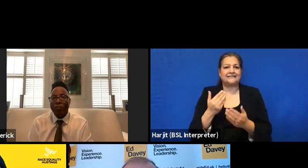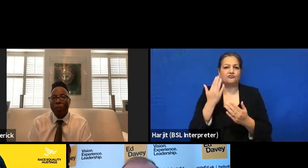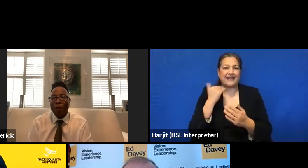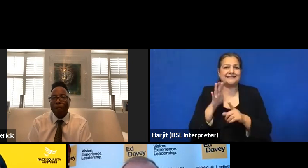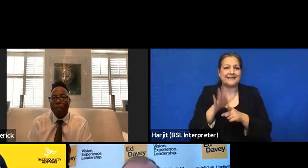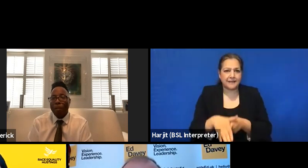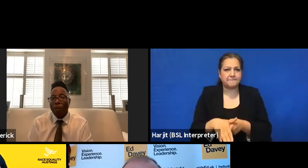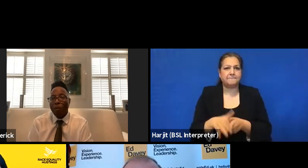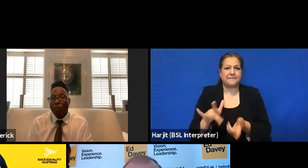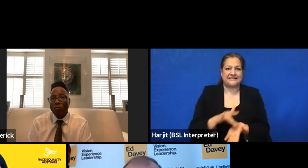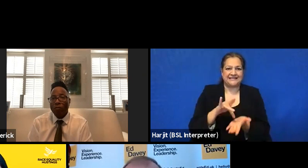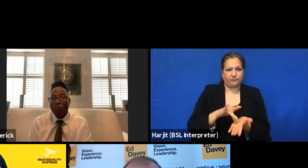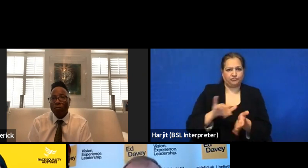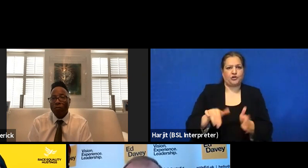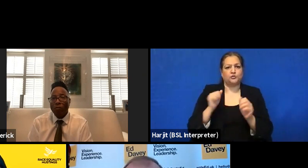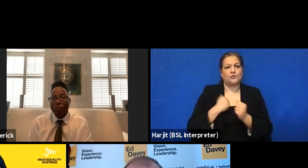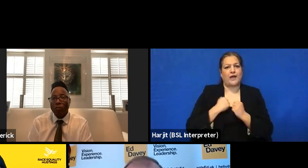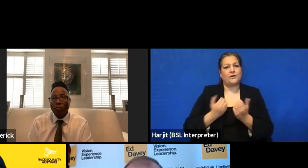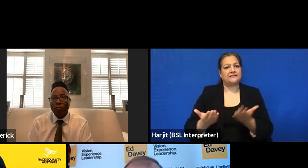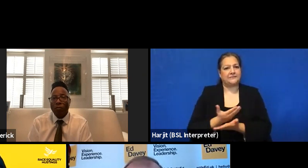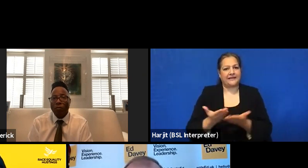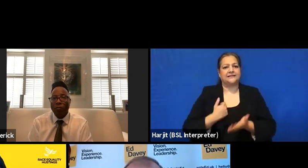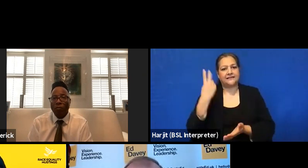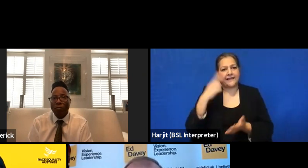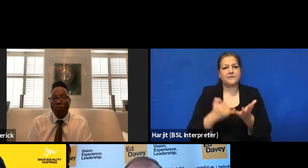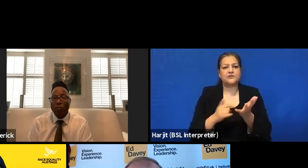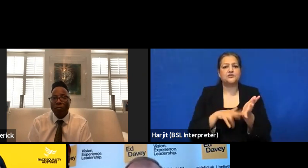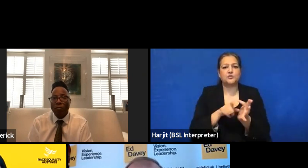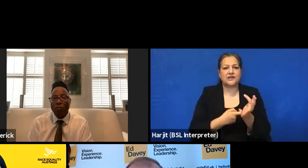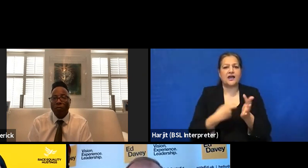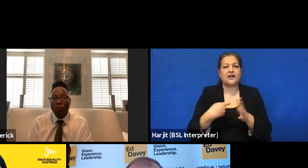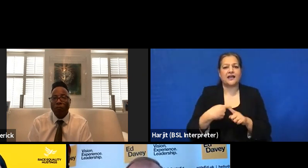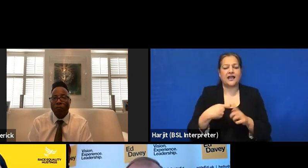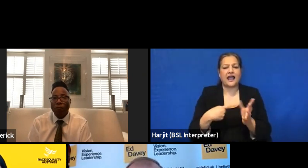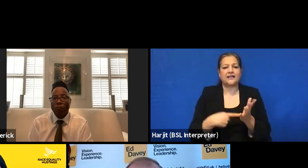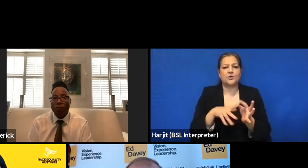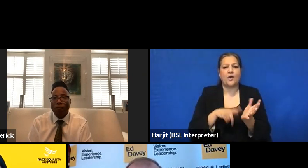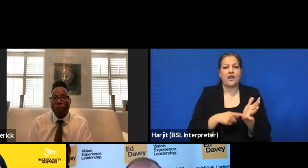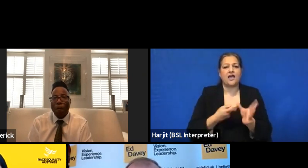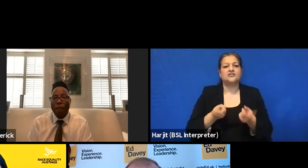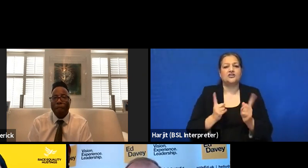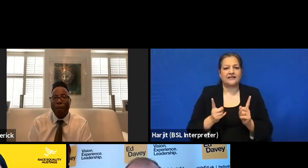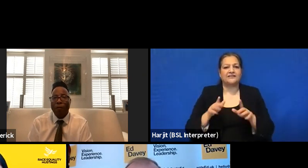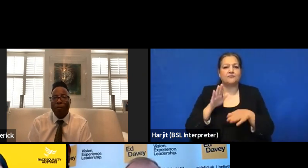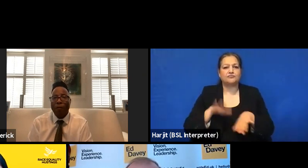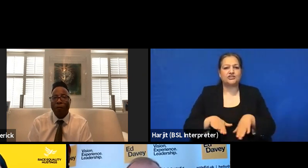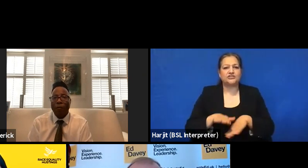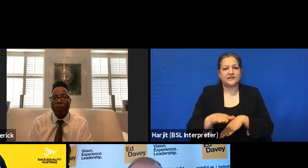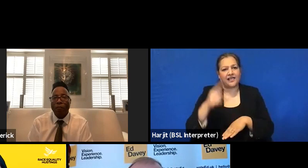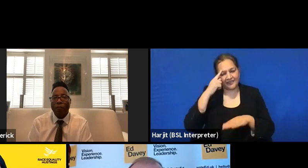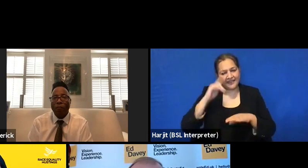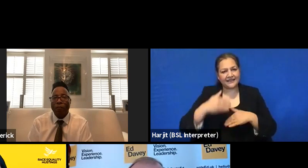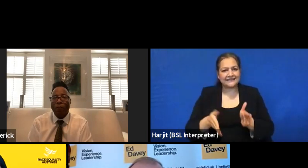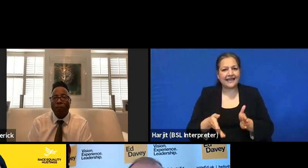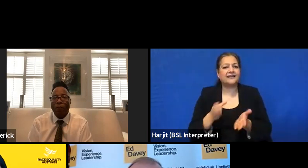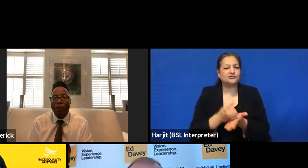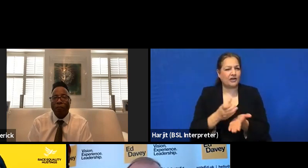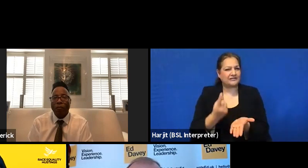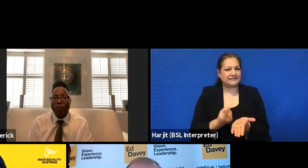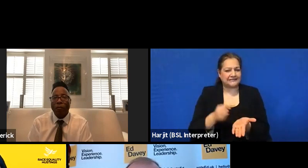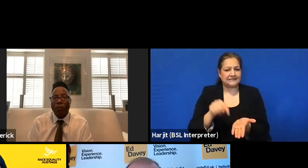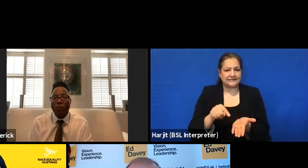to our public debate than ever before. I'm Sunda Katwala. I'm the director of British Future, which is a think tank and a charity